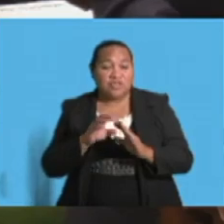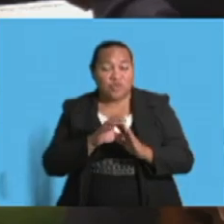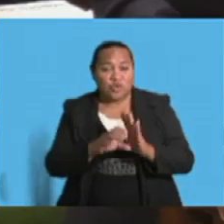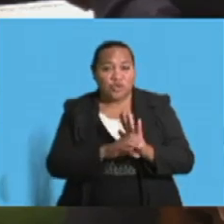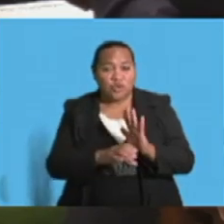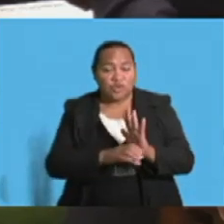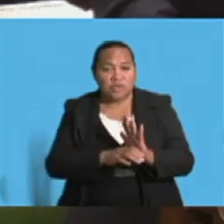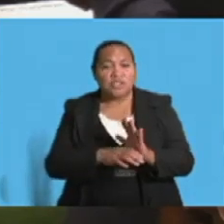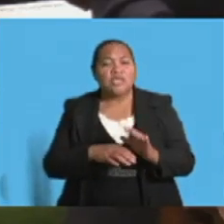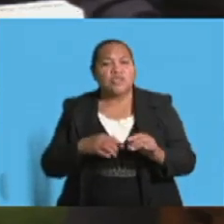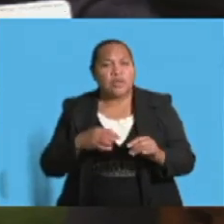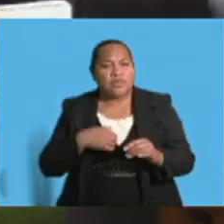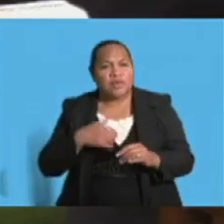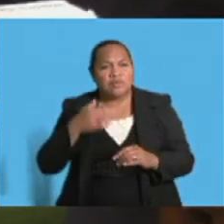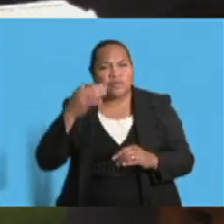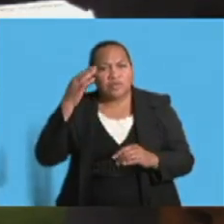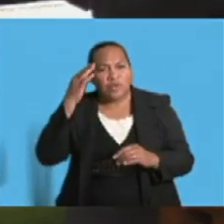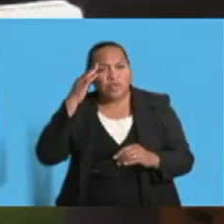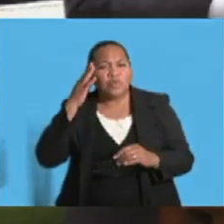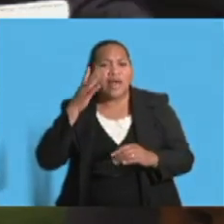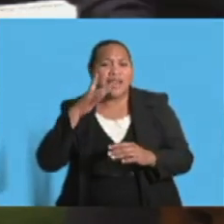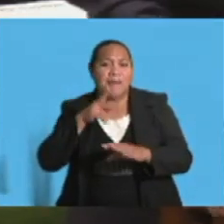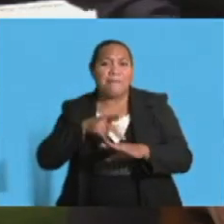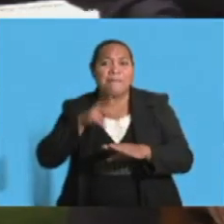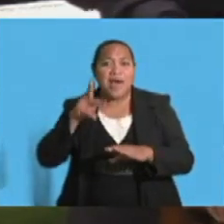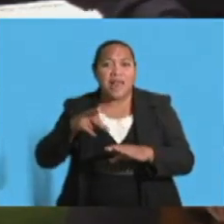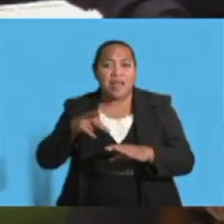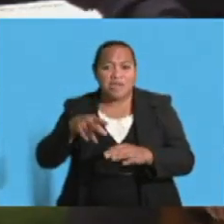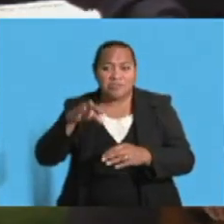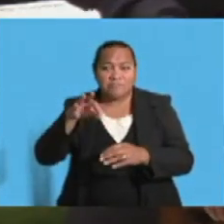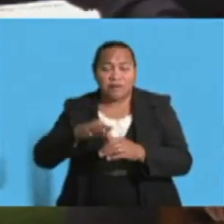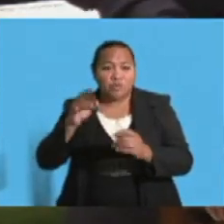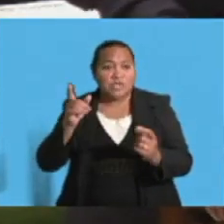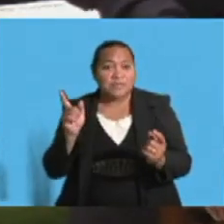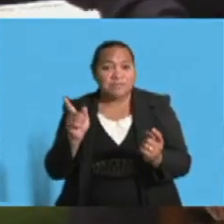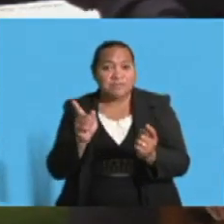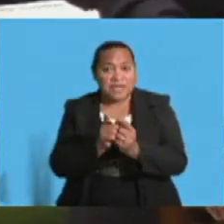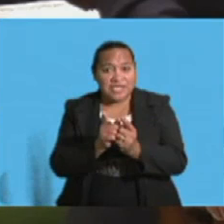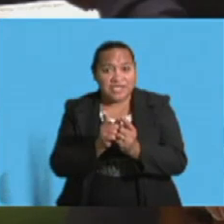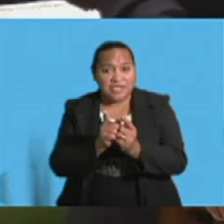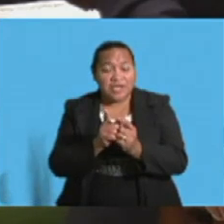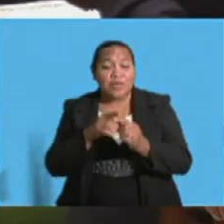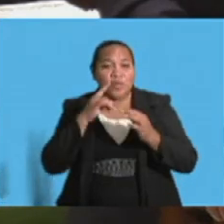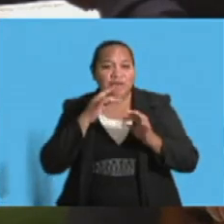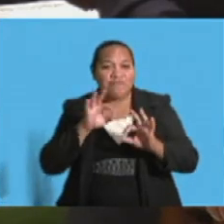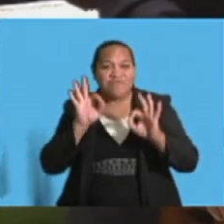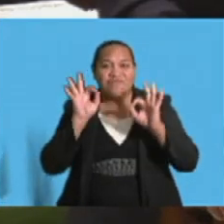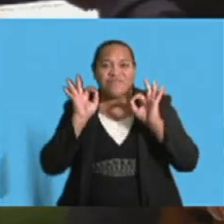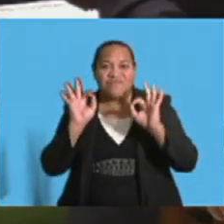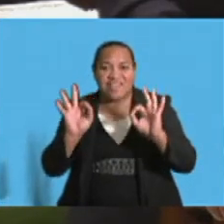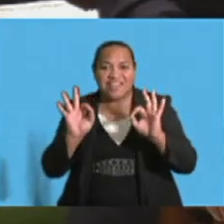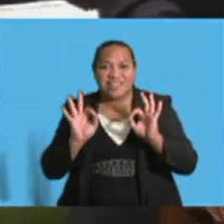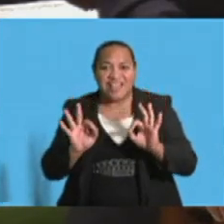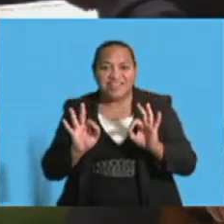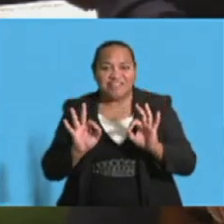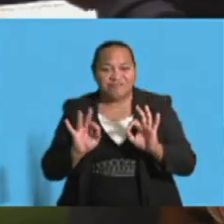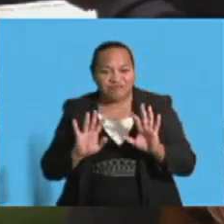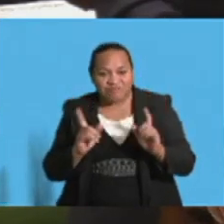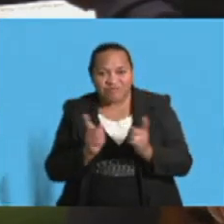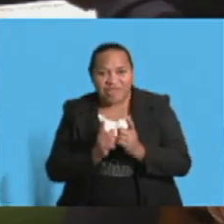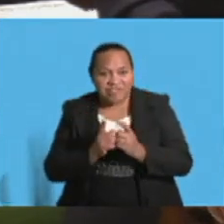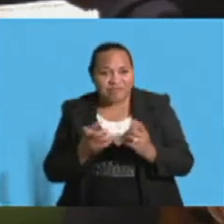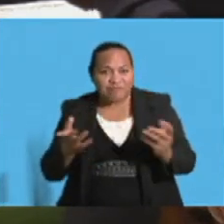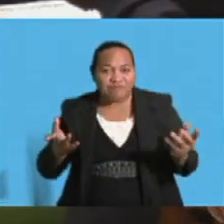thought that when Parliament would get elected and Parliament would meet, that this would be a fantastic forum for us to be able to discuss